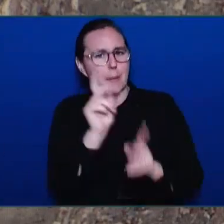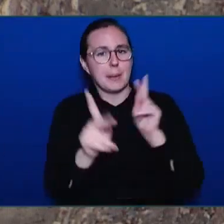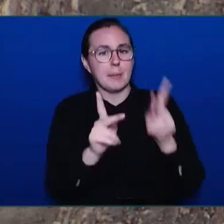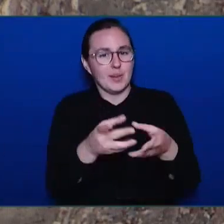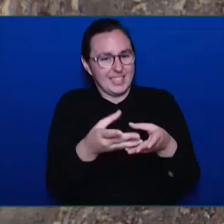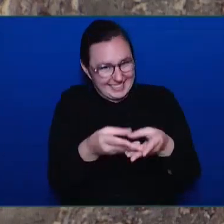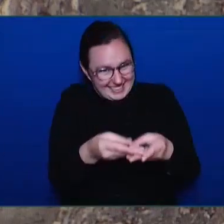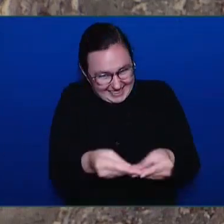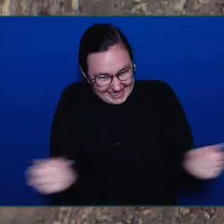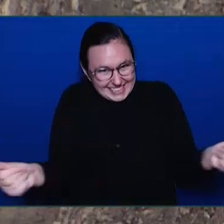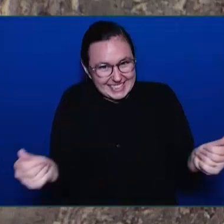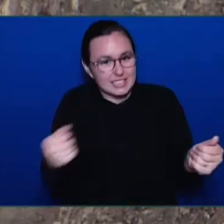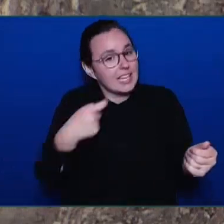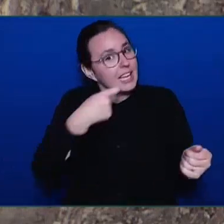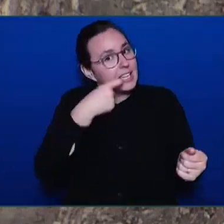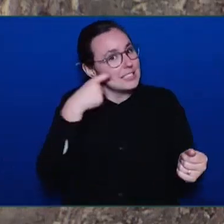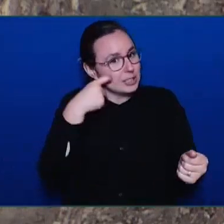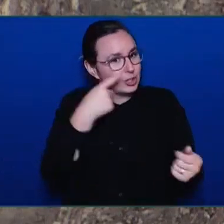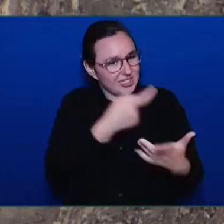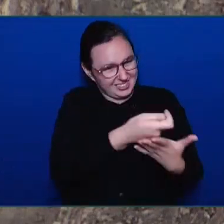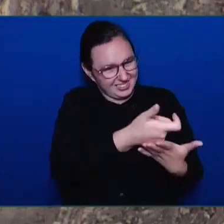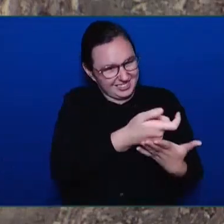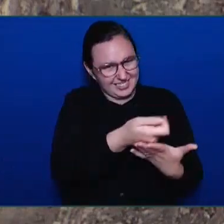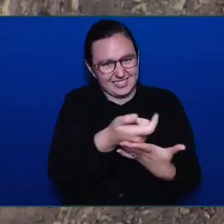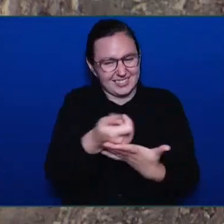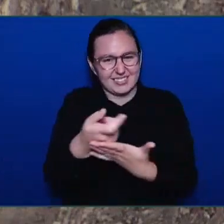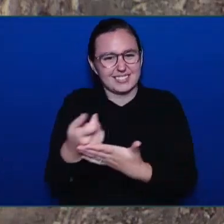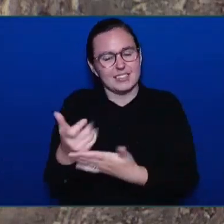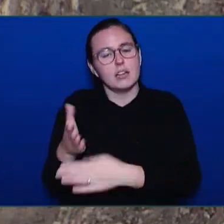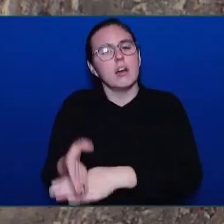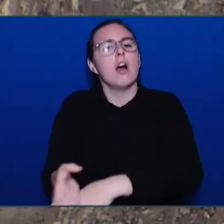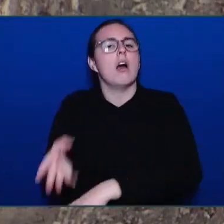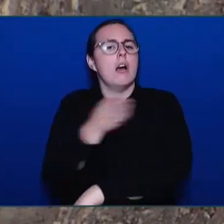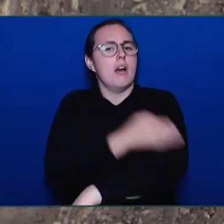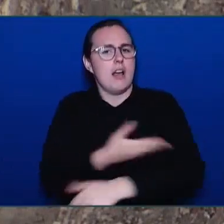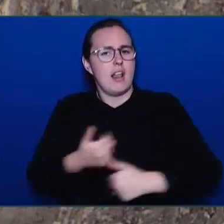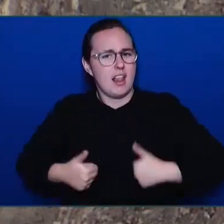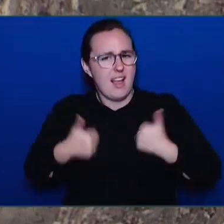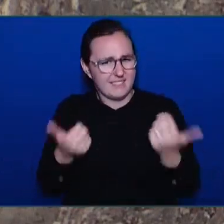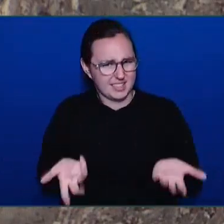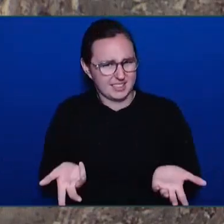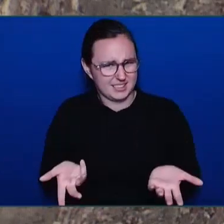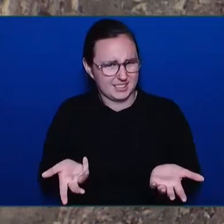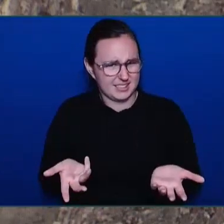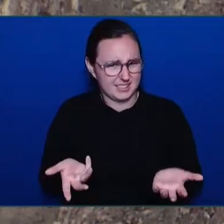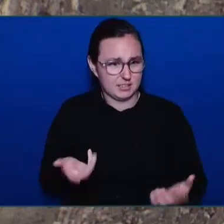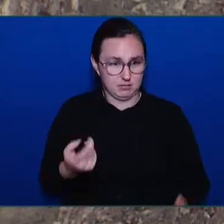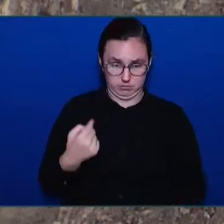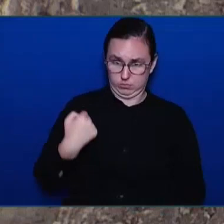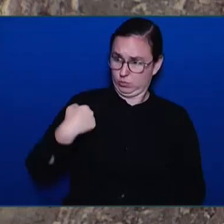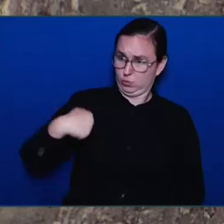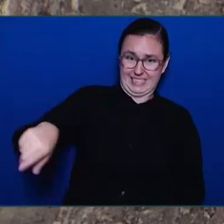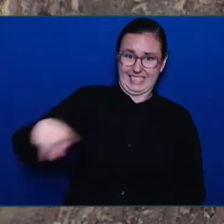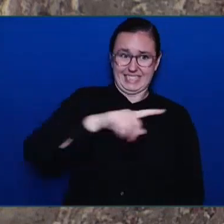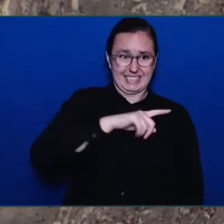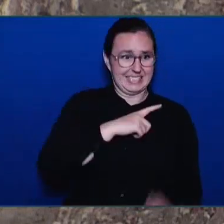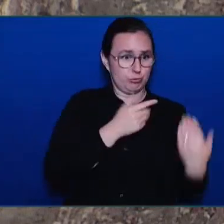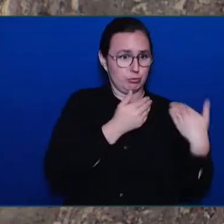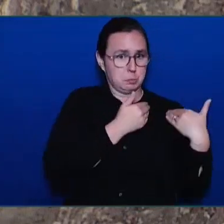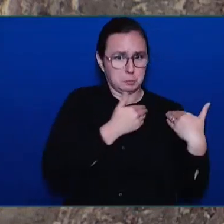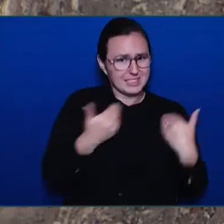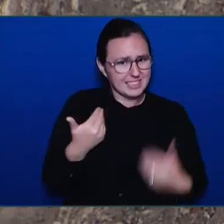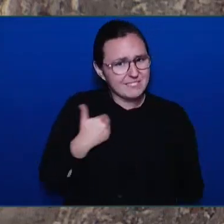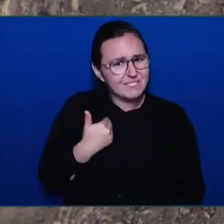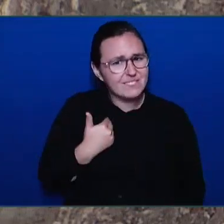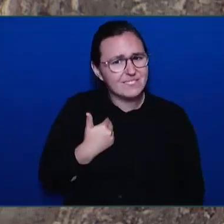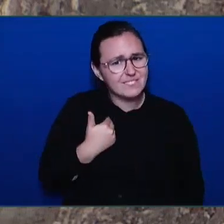We also have an obligation, where necessary, through involuntary care, if necessary, to take those